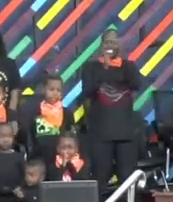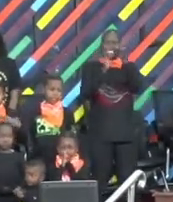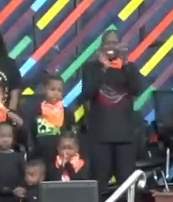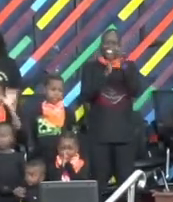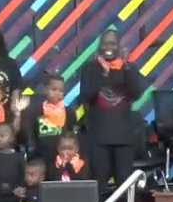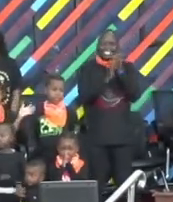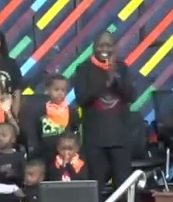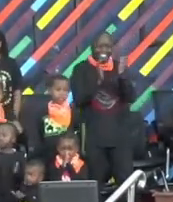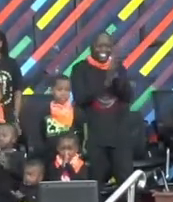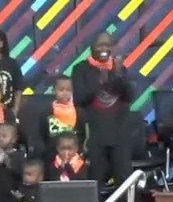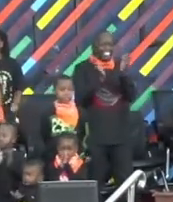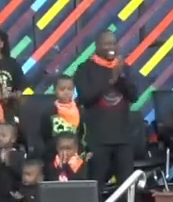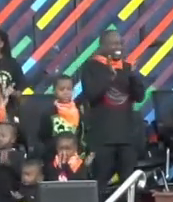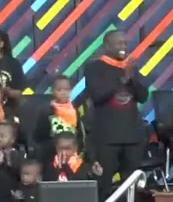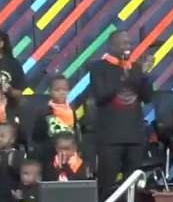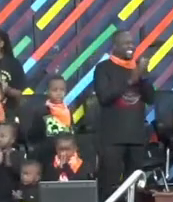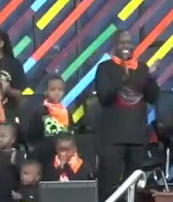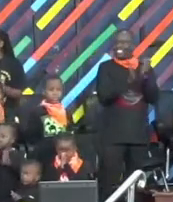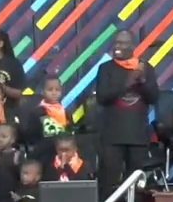praise and worship team.